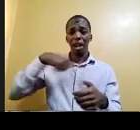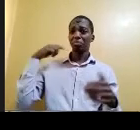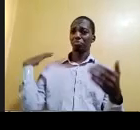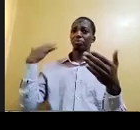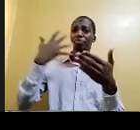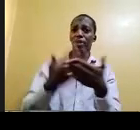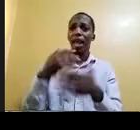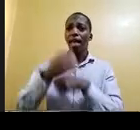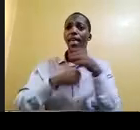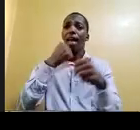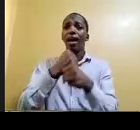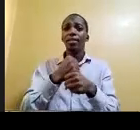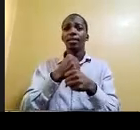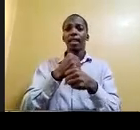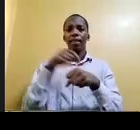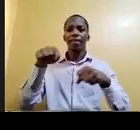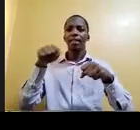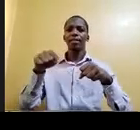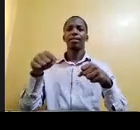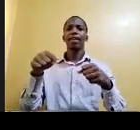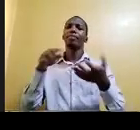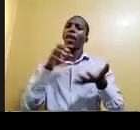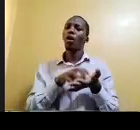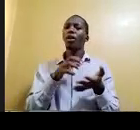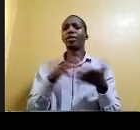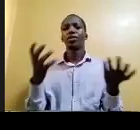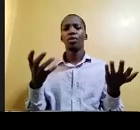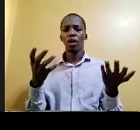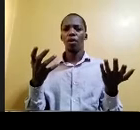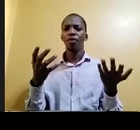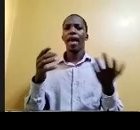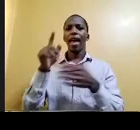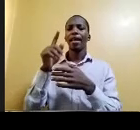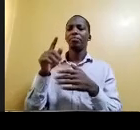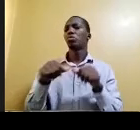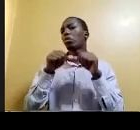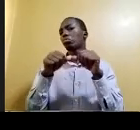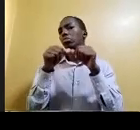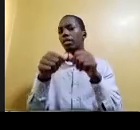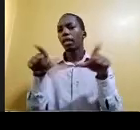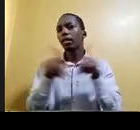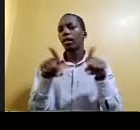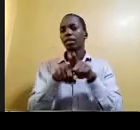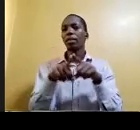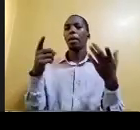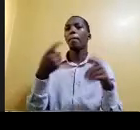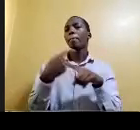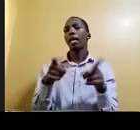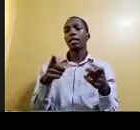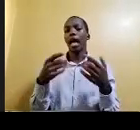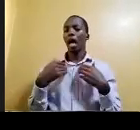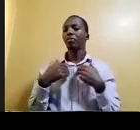I think that essentially the conditions and the 10 days, et cetera, will remain. So there are potentially some challenges there